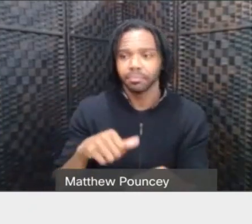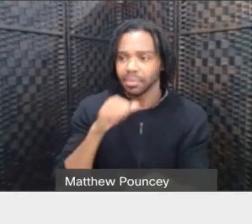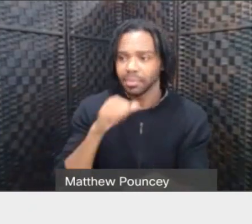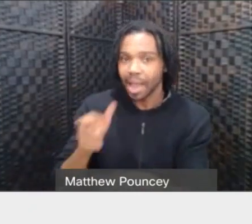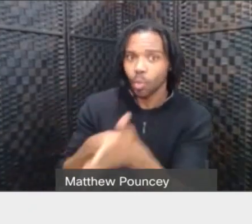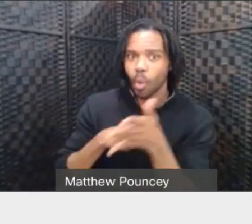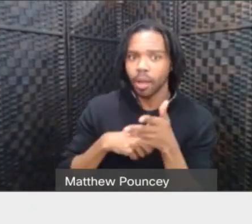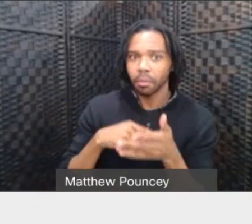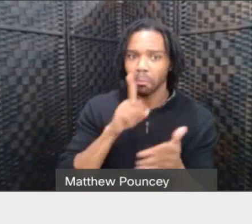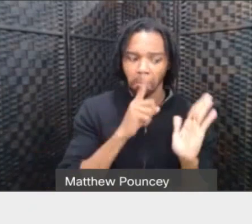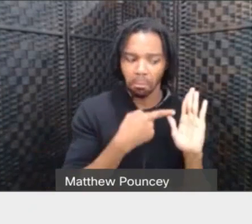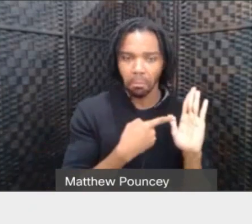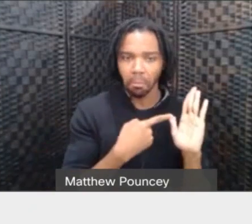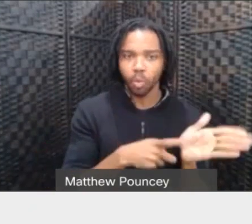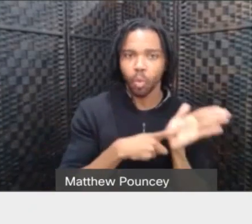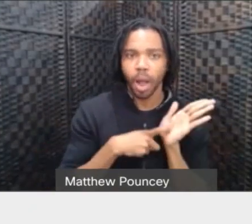require